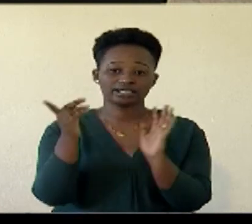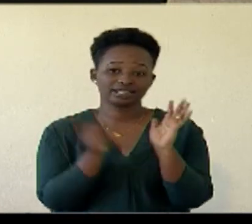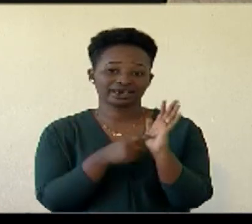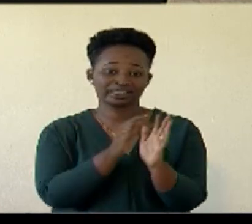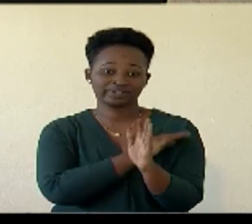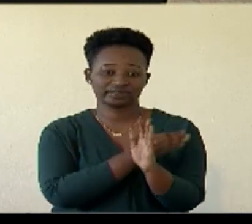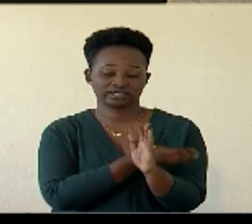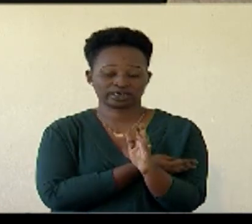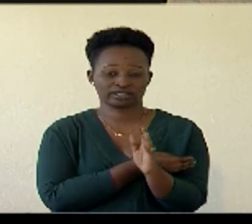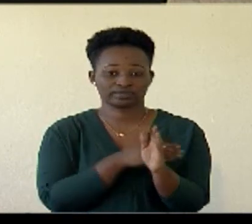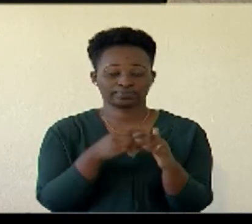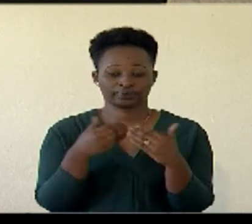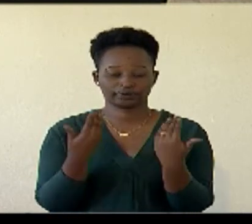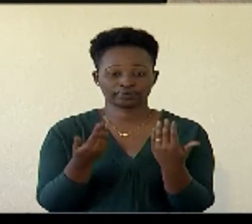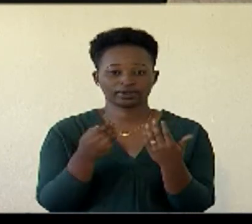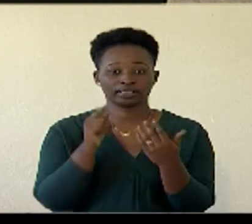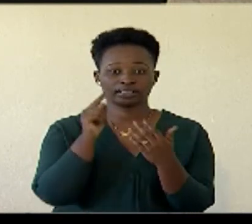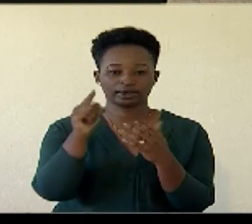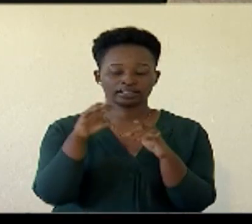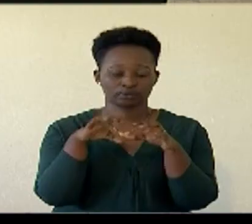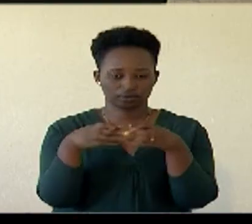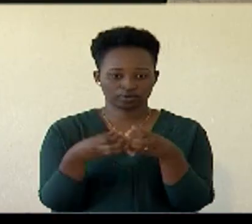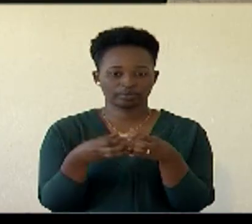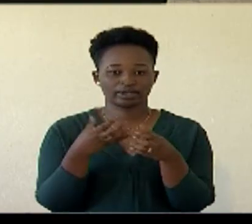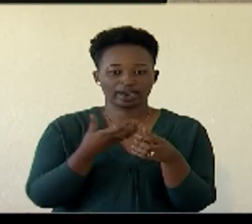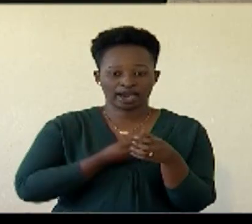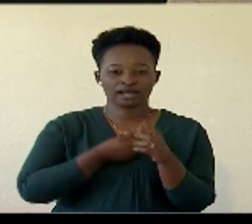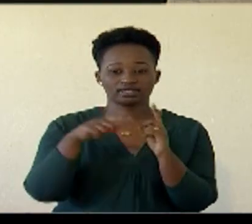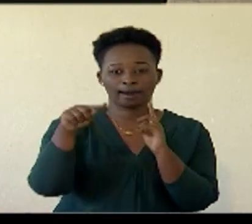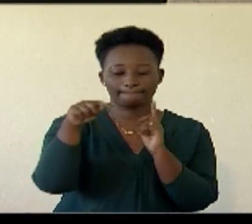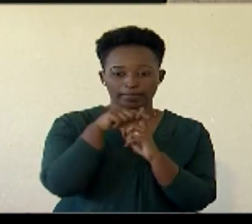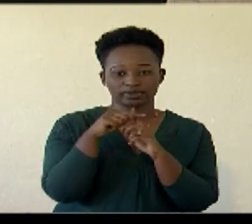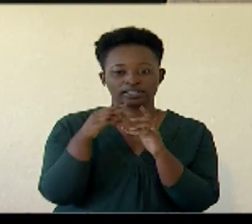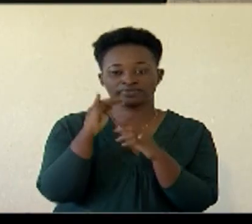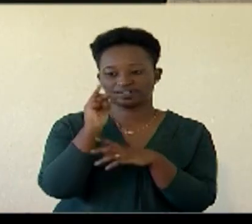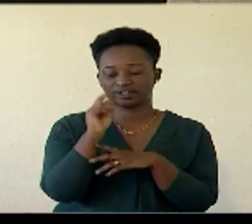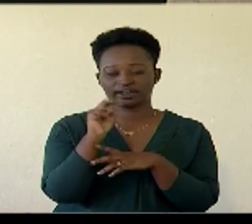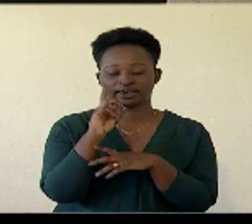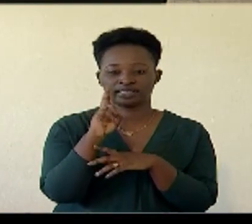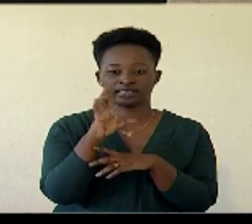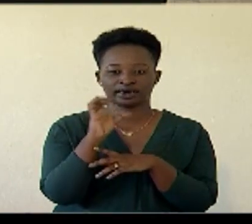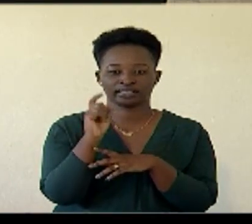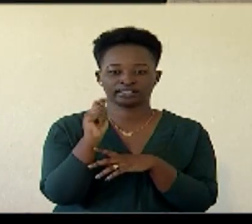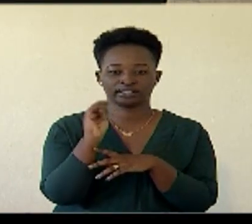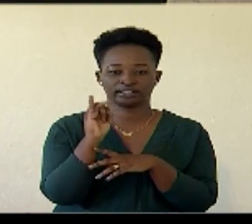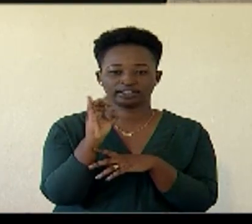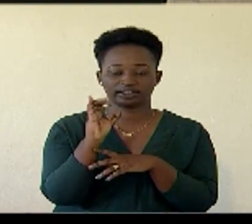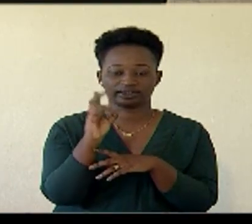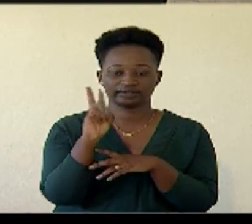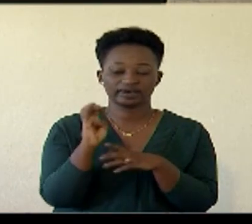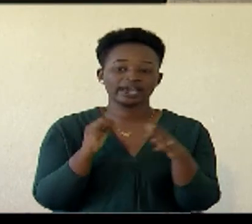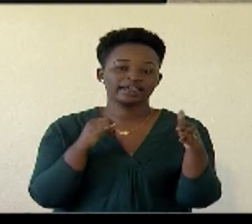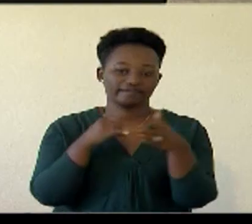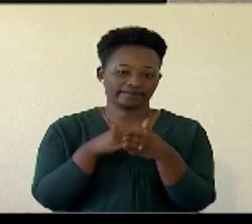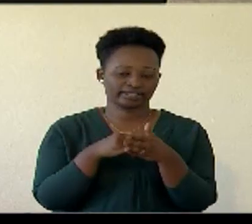charge, this methyl group, has positive inductive effect. So it donates the electrons towards this